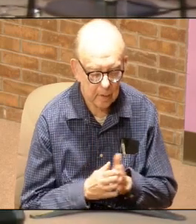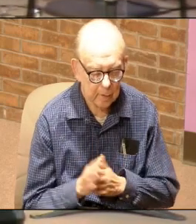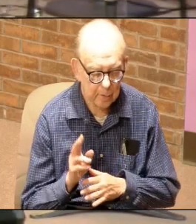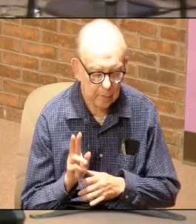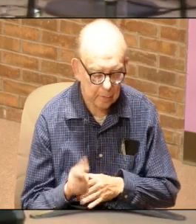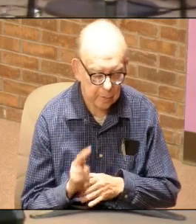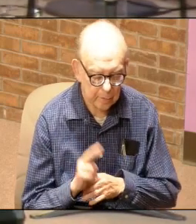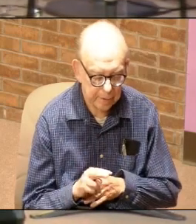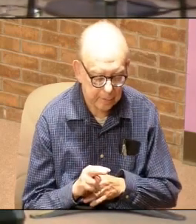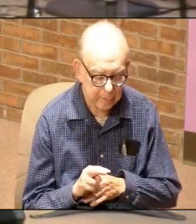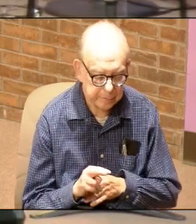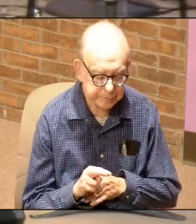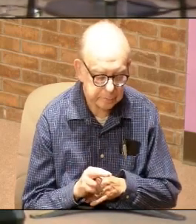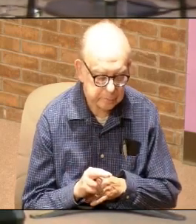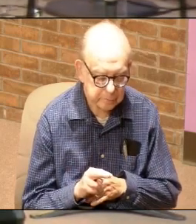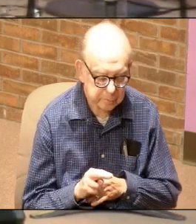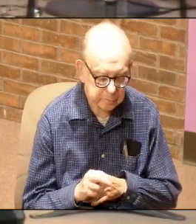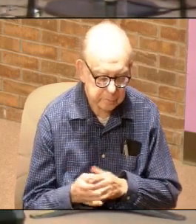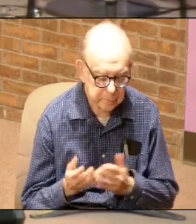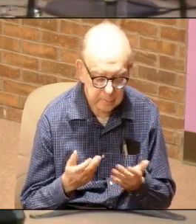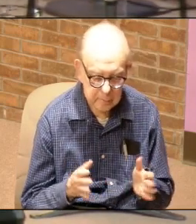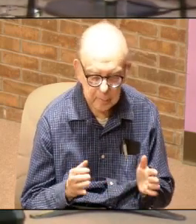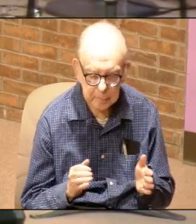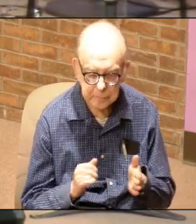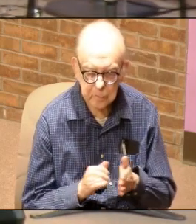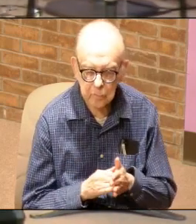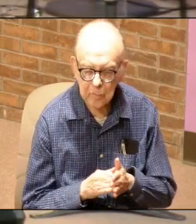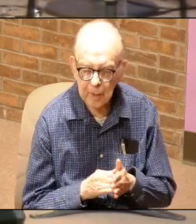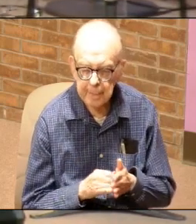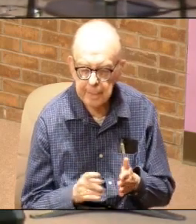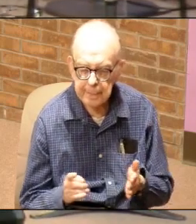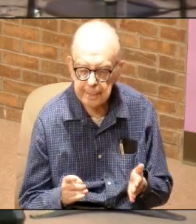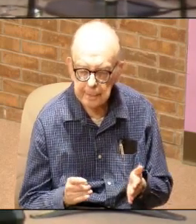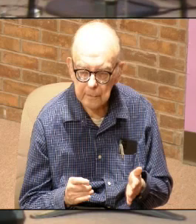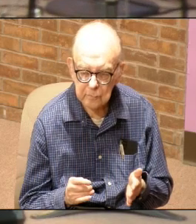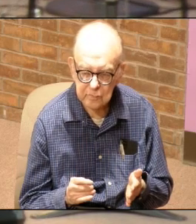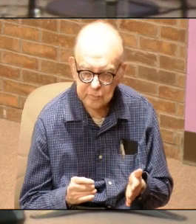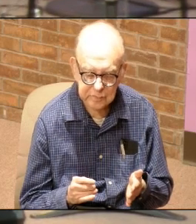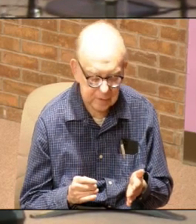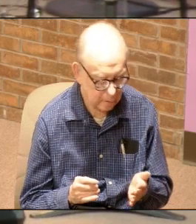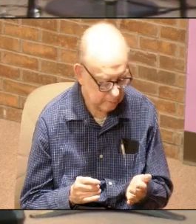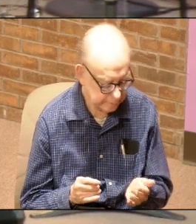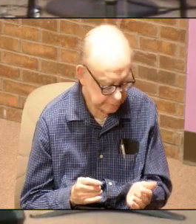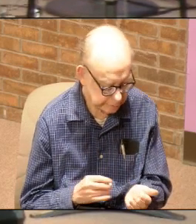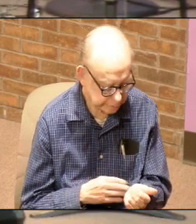22. And we'll finish these things.